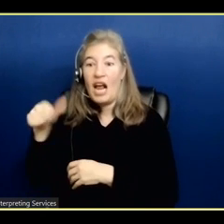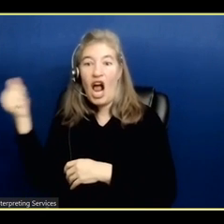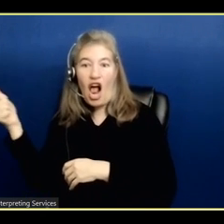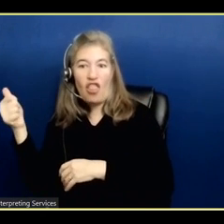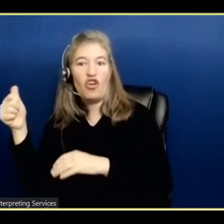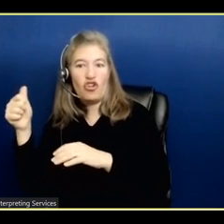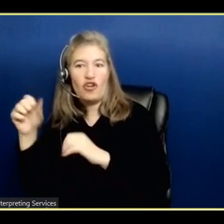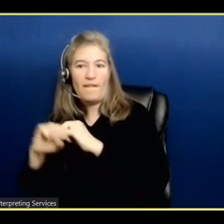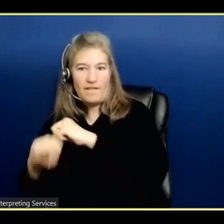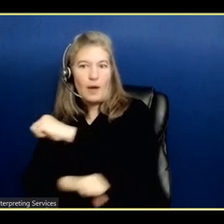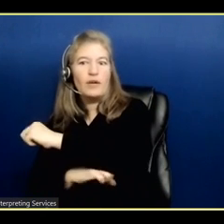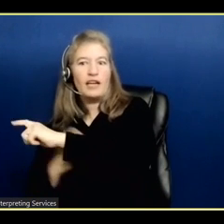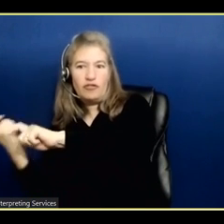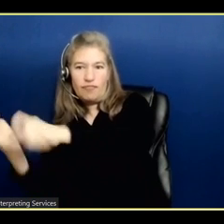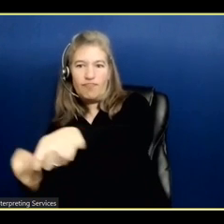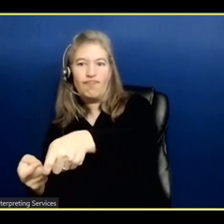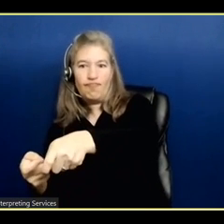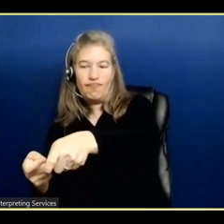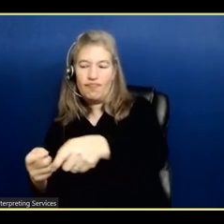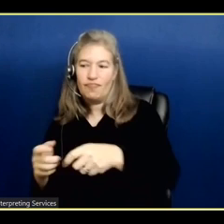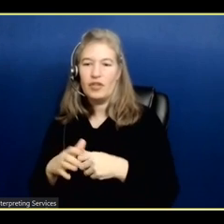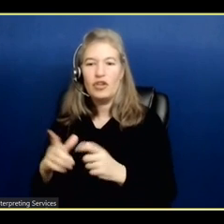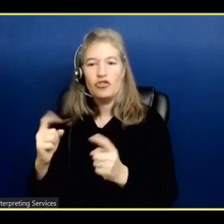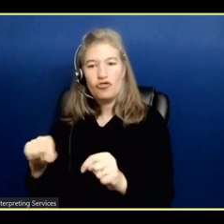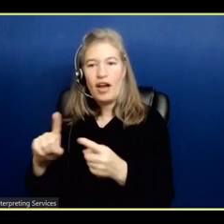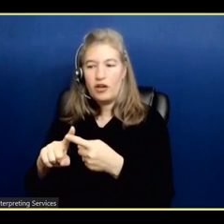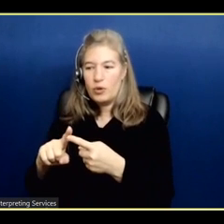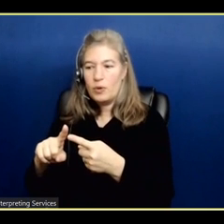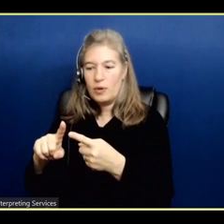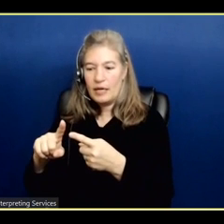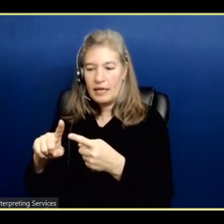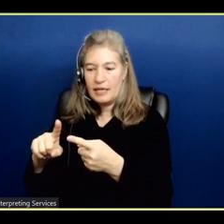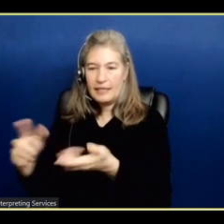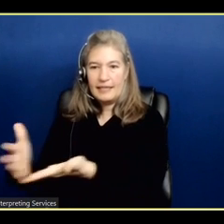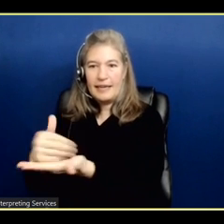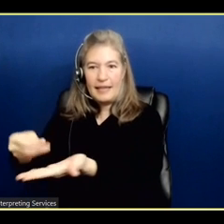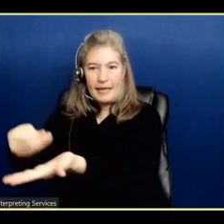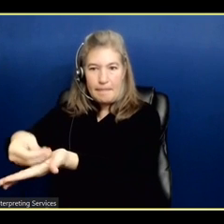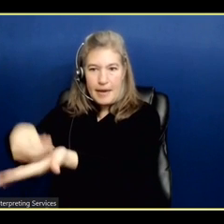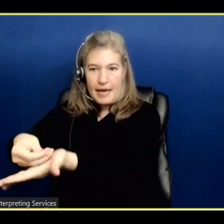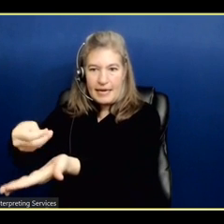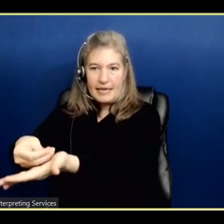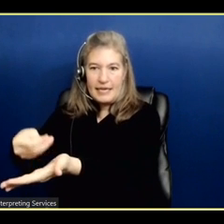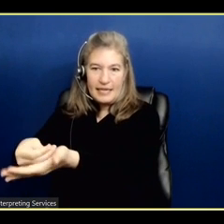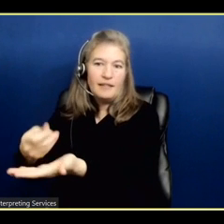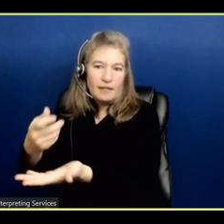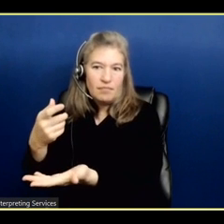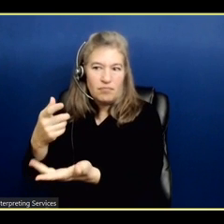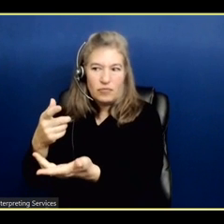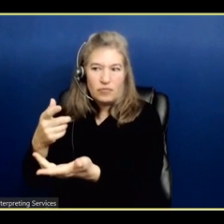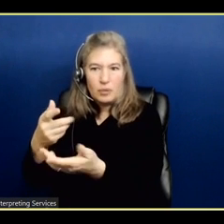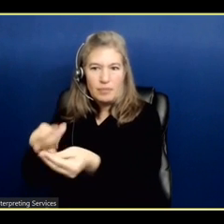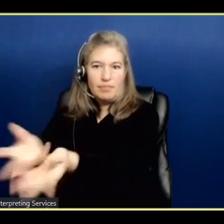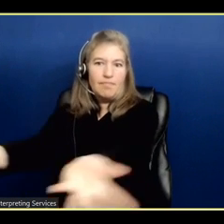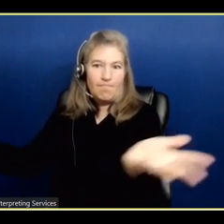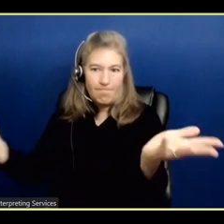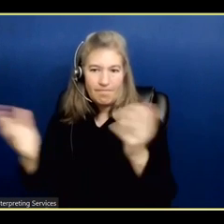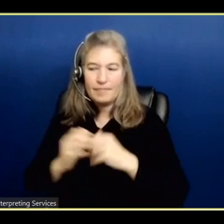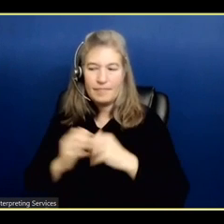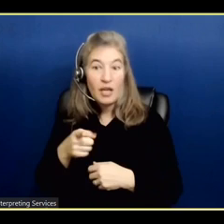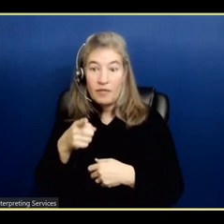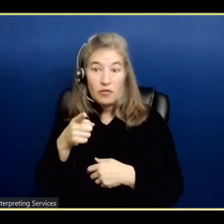put together you know, a nice pool of money there. So if you don't know about that, you can look into that with Dance